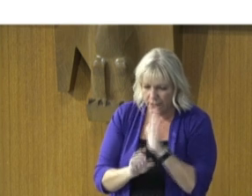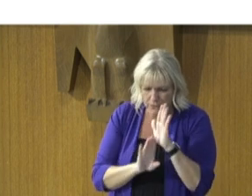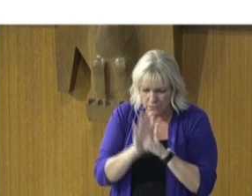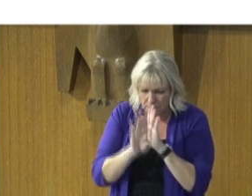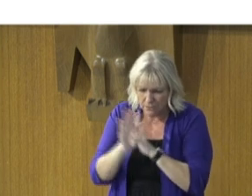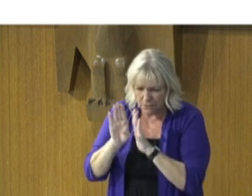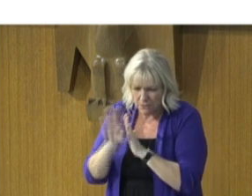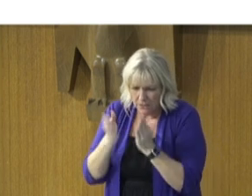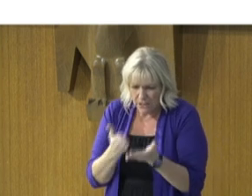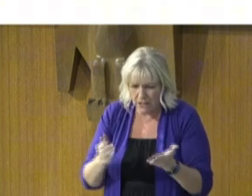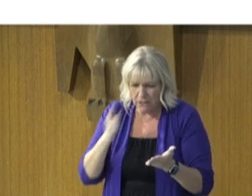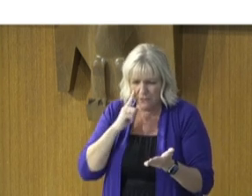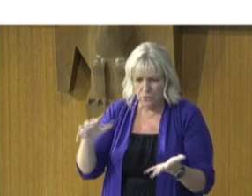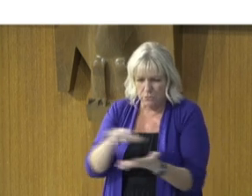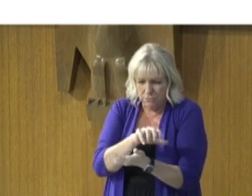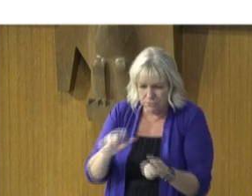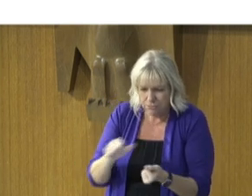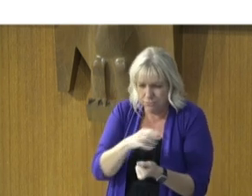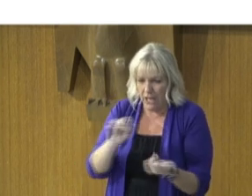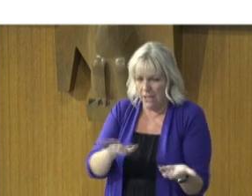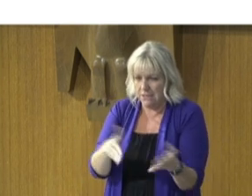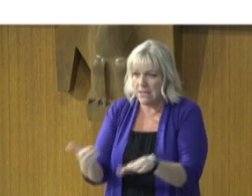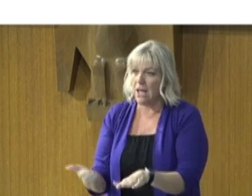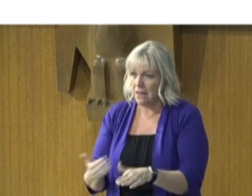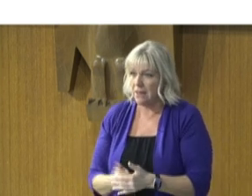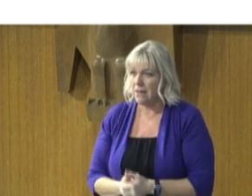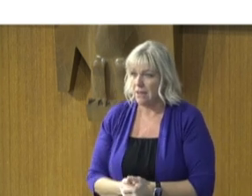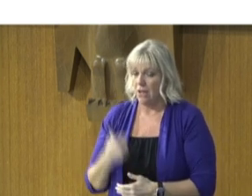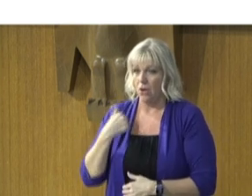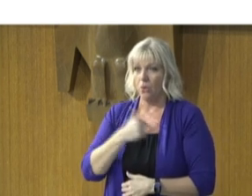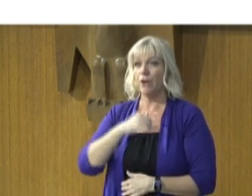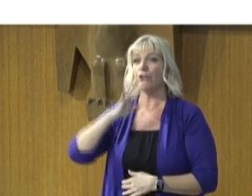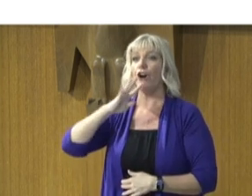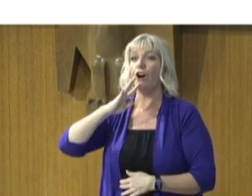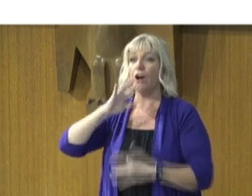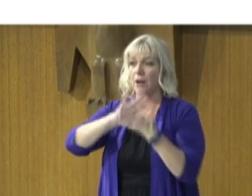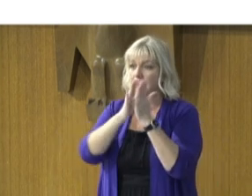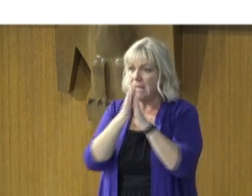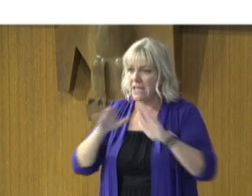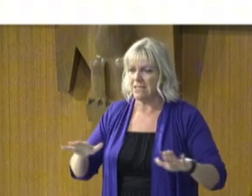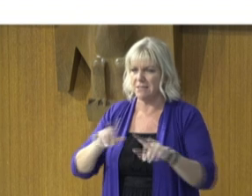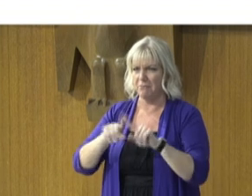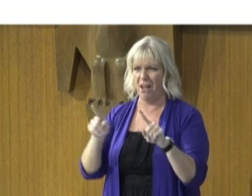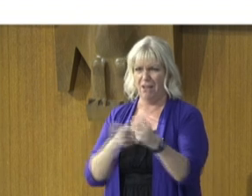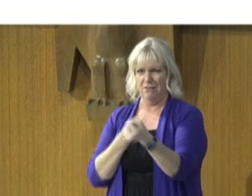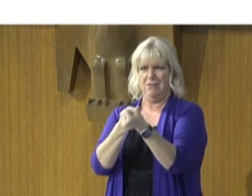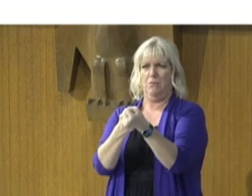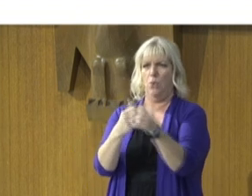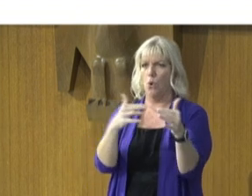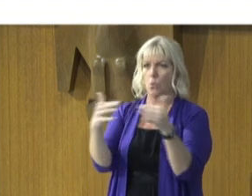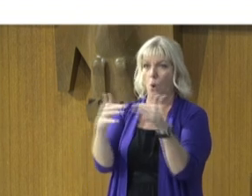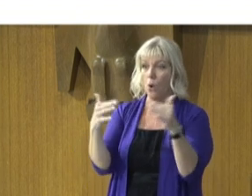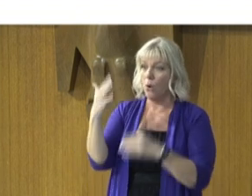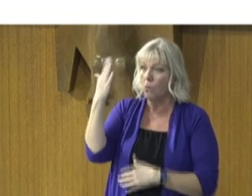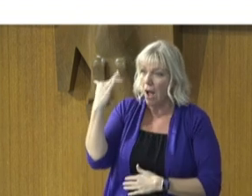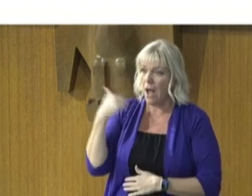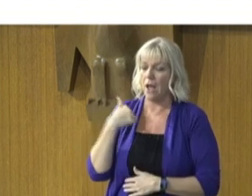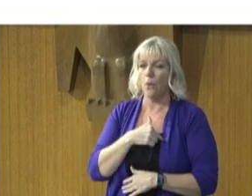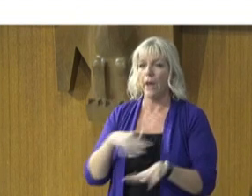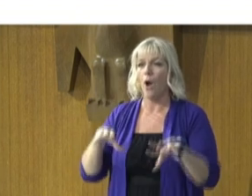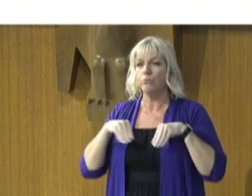of destruction and death. We talk about peace, yet support war with our silence and